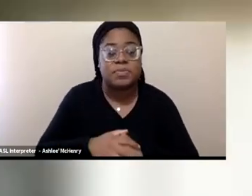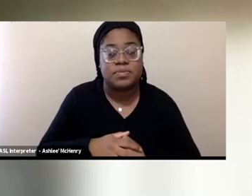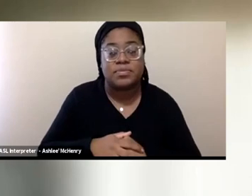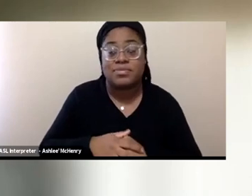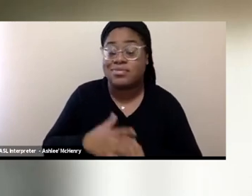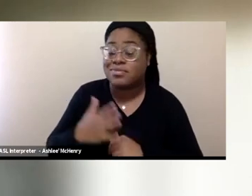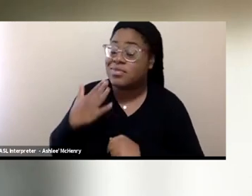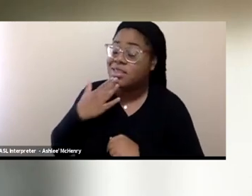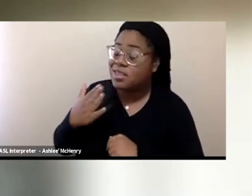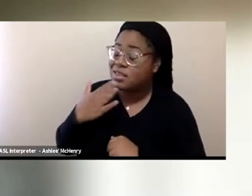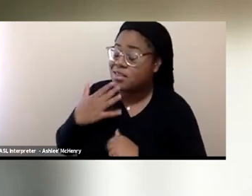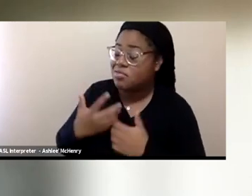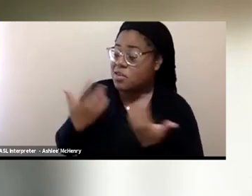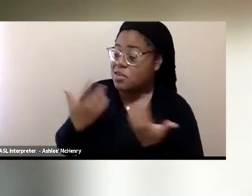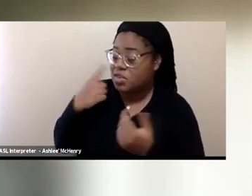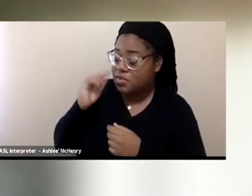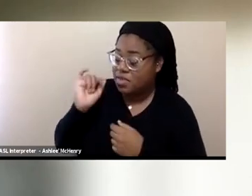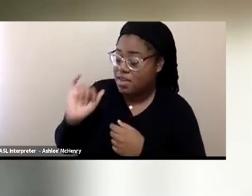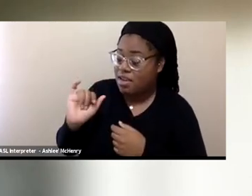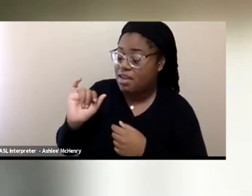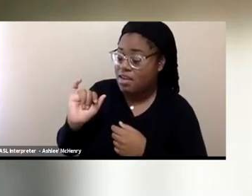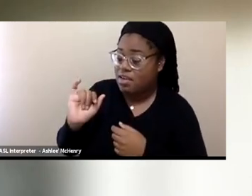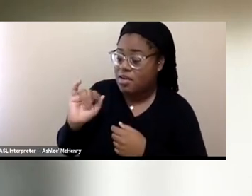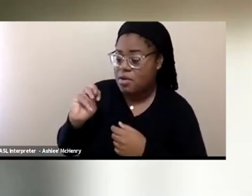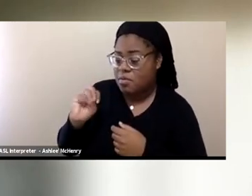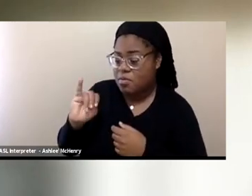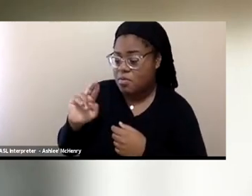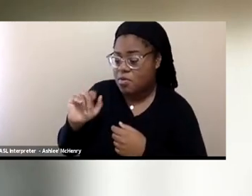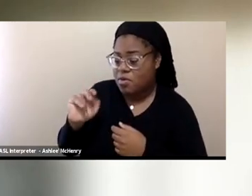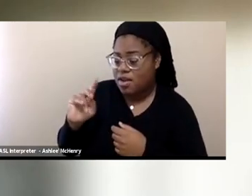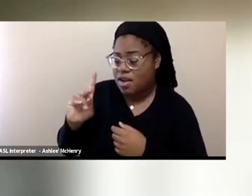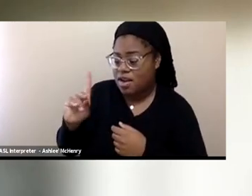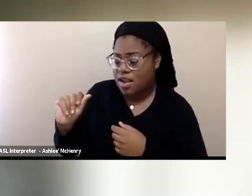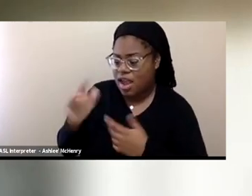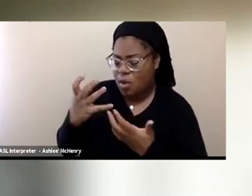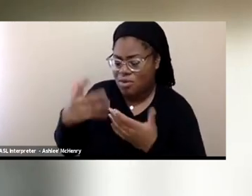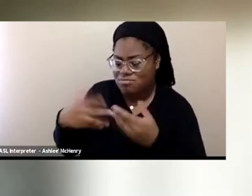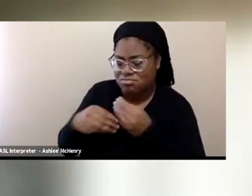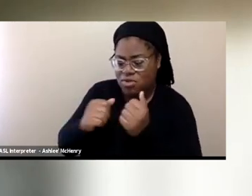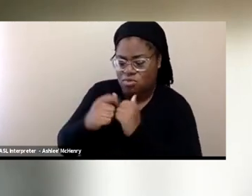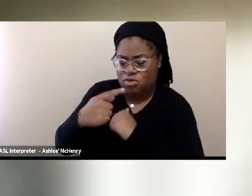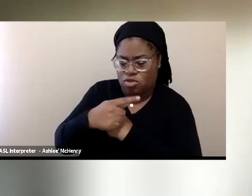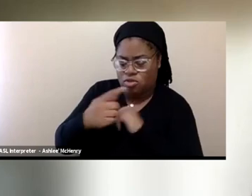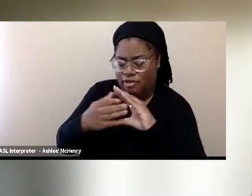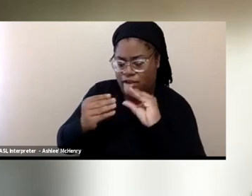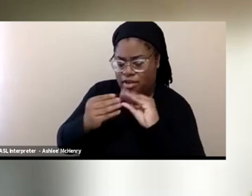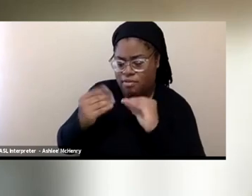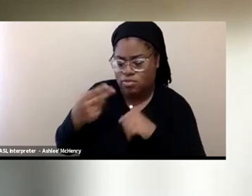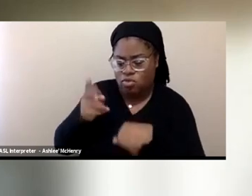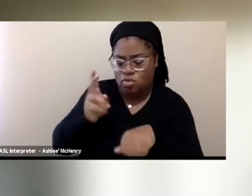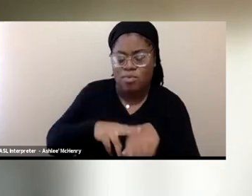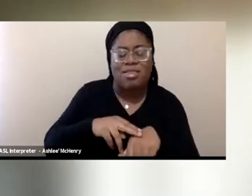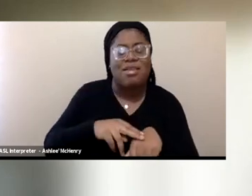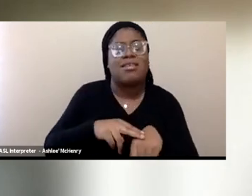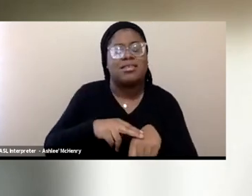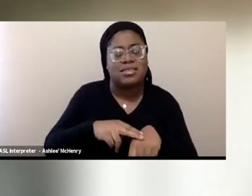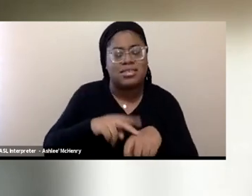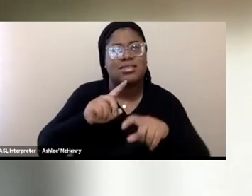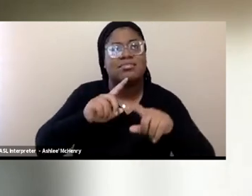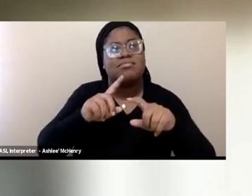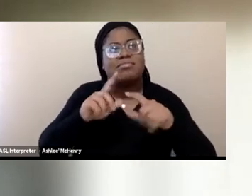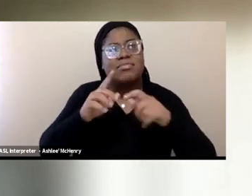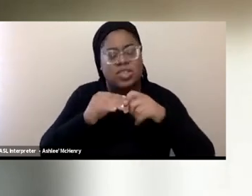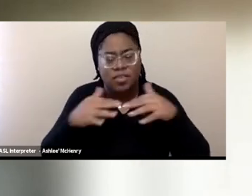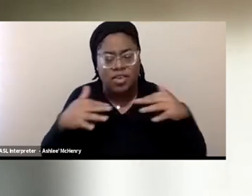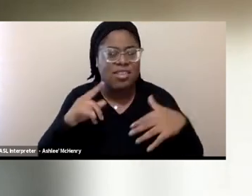Thank you so much for that. Miranda, I want to build on what Peyton was saying about normalizing diversity. And this is